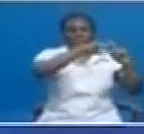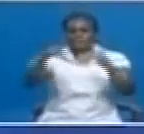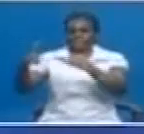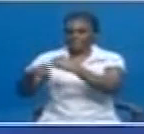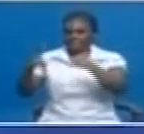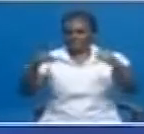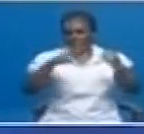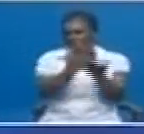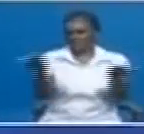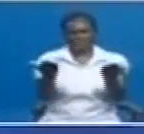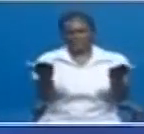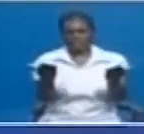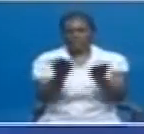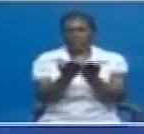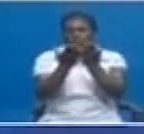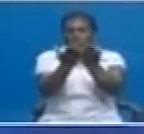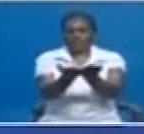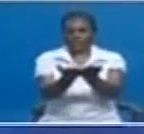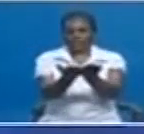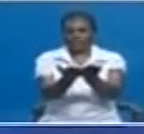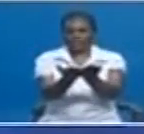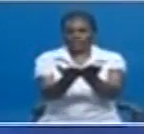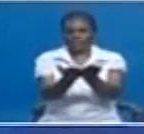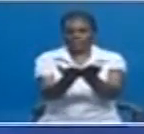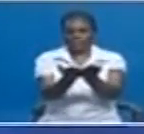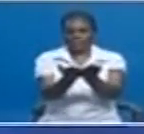percent from where it is right now.